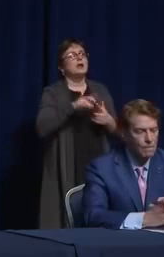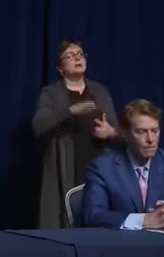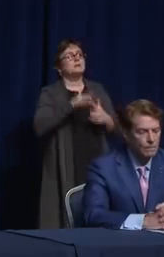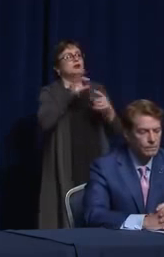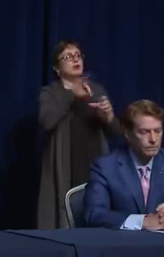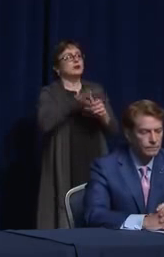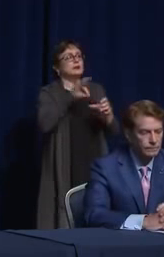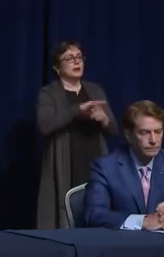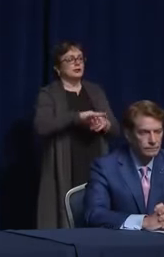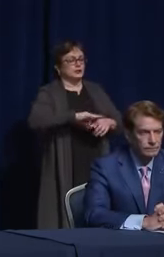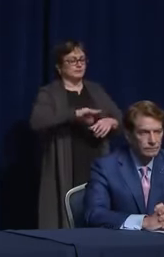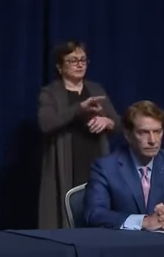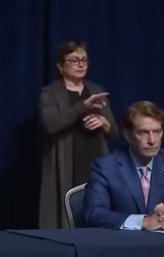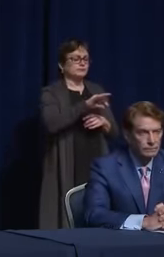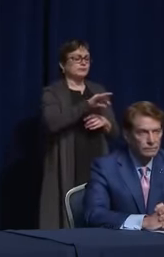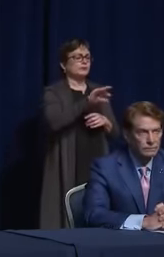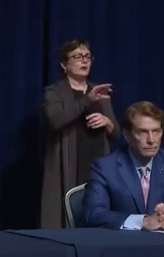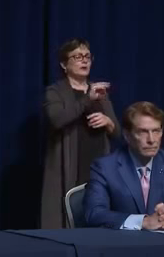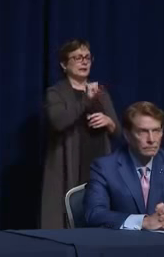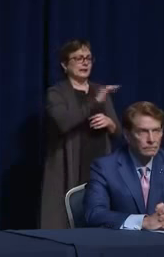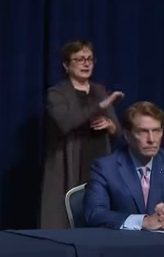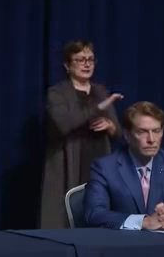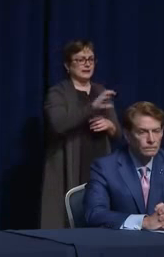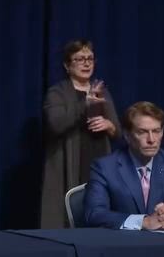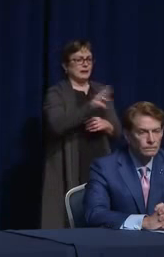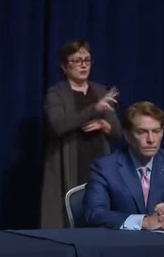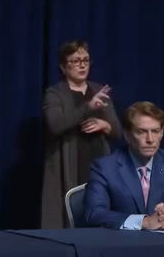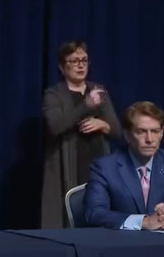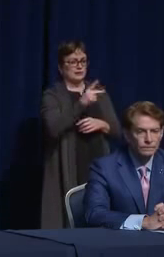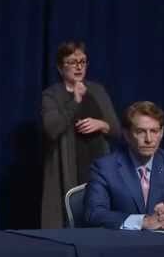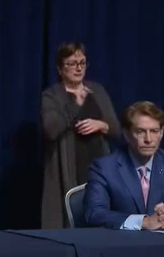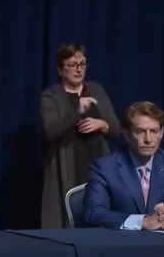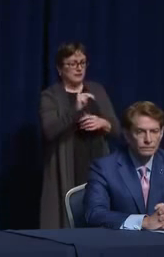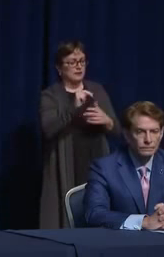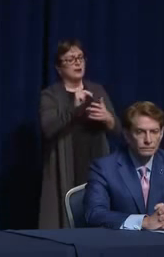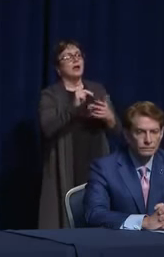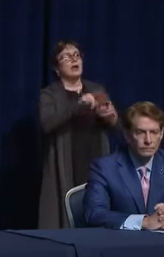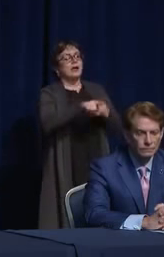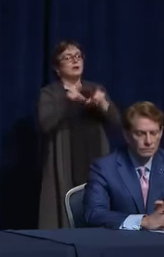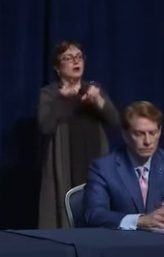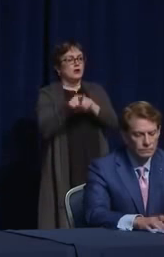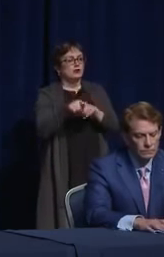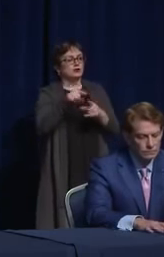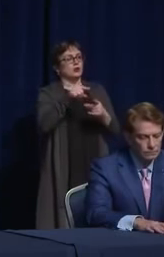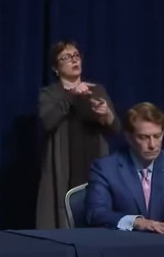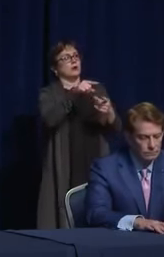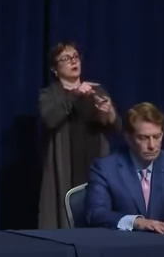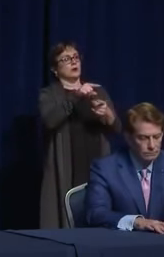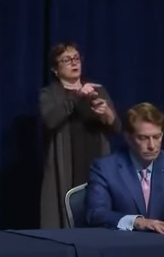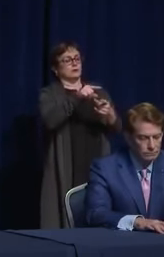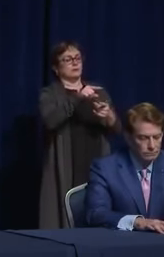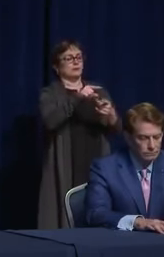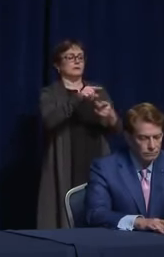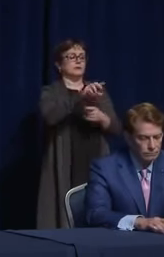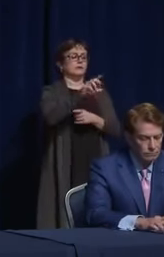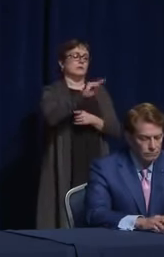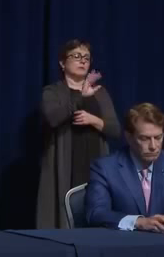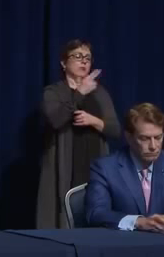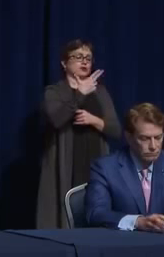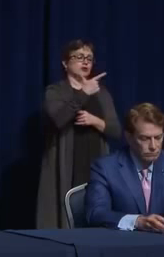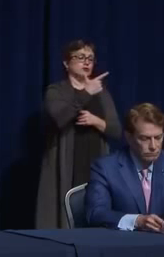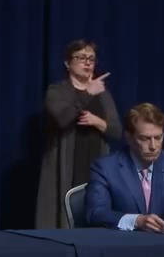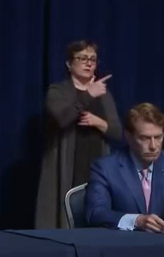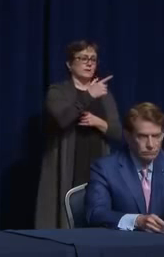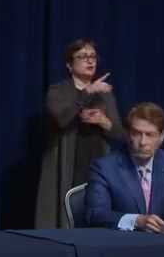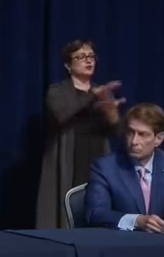West Amwell Township, and all of the April 21st school elections will be moved to Tuesday, May 12th, the